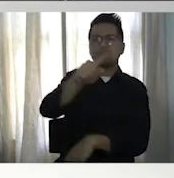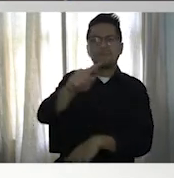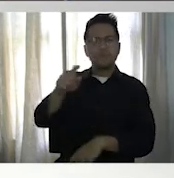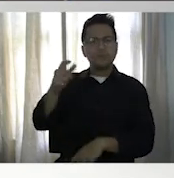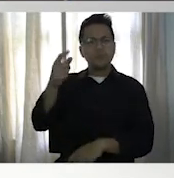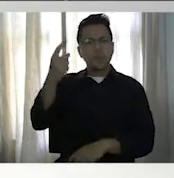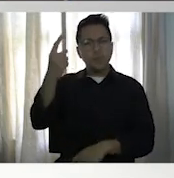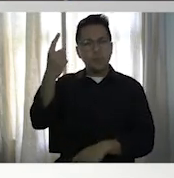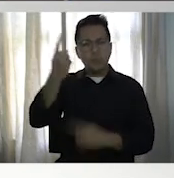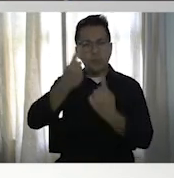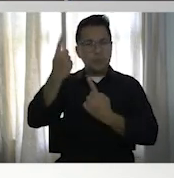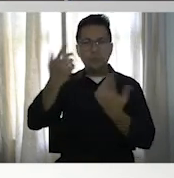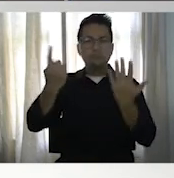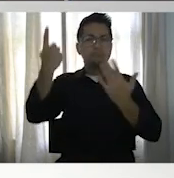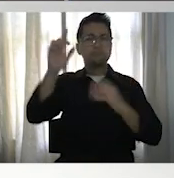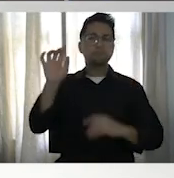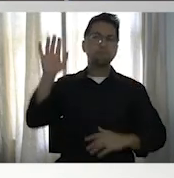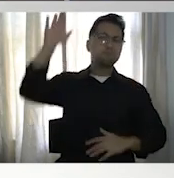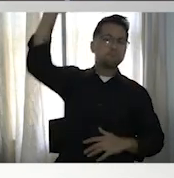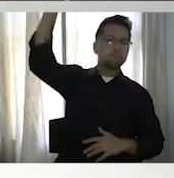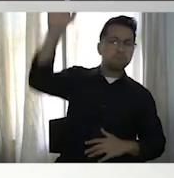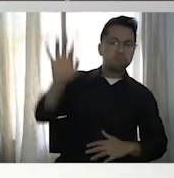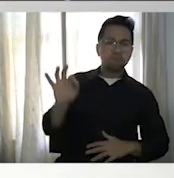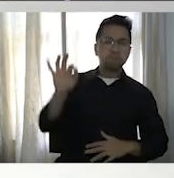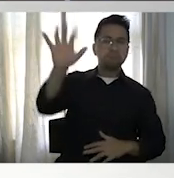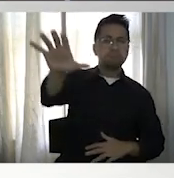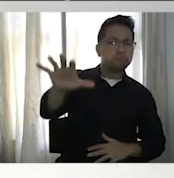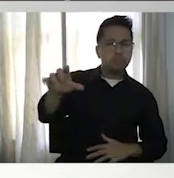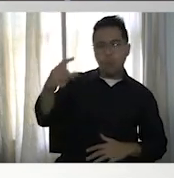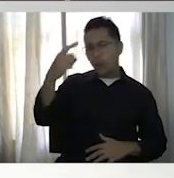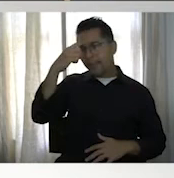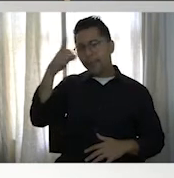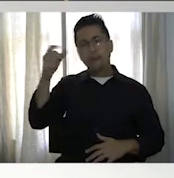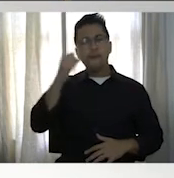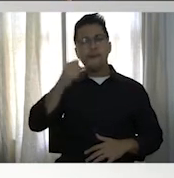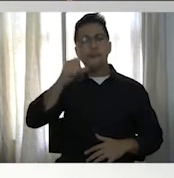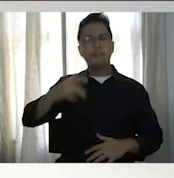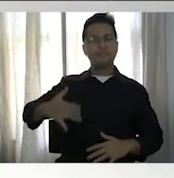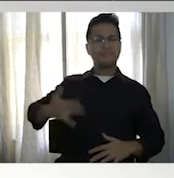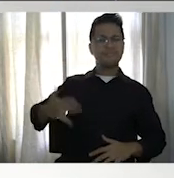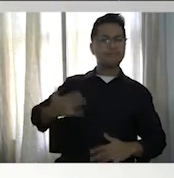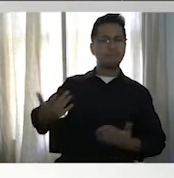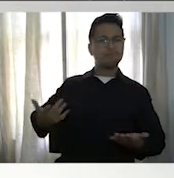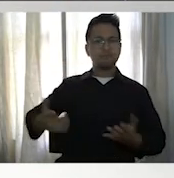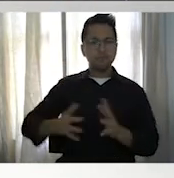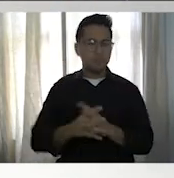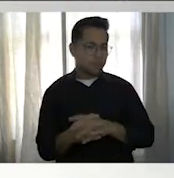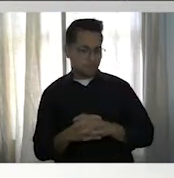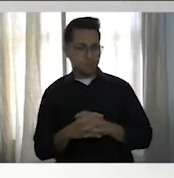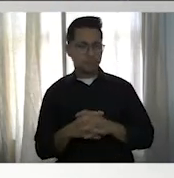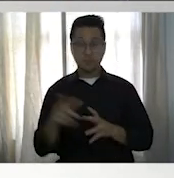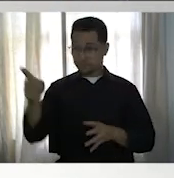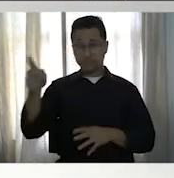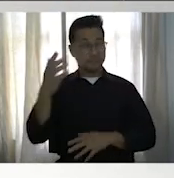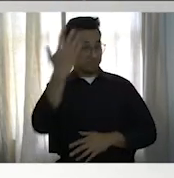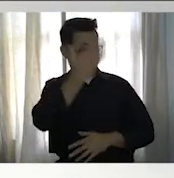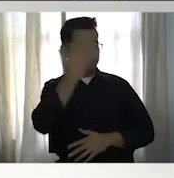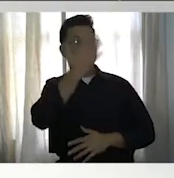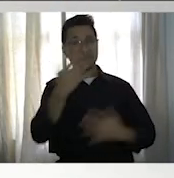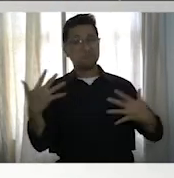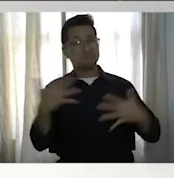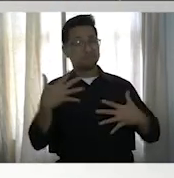Somebody just give a shout out. What do you think that girl is feeling? She looks